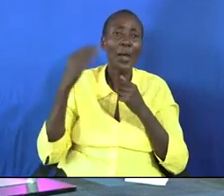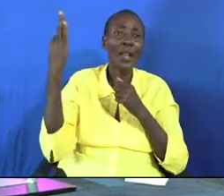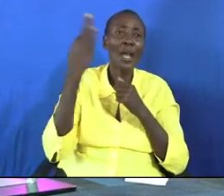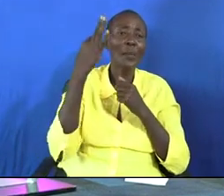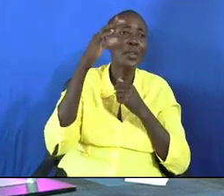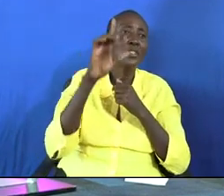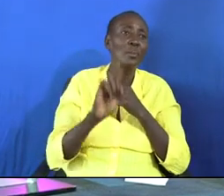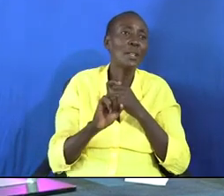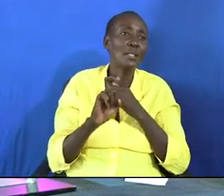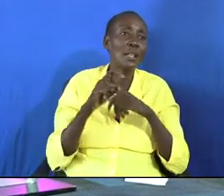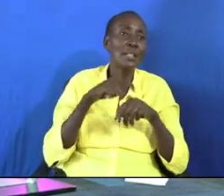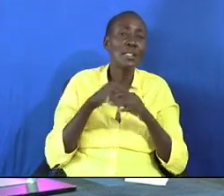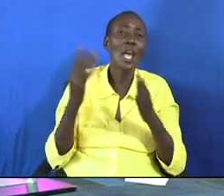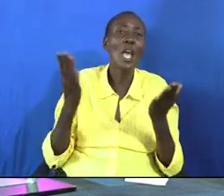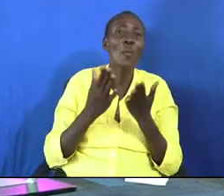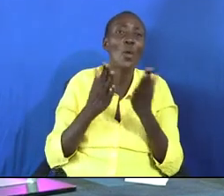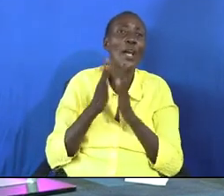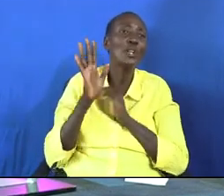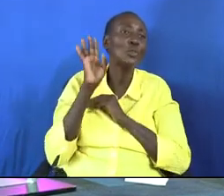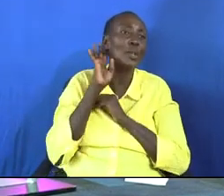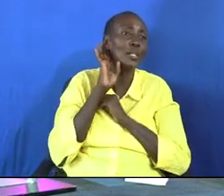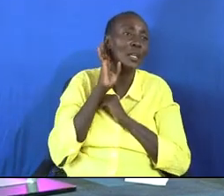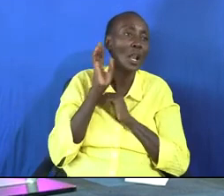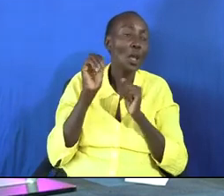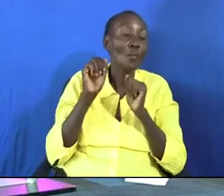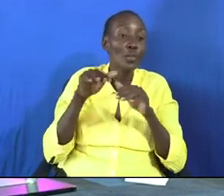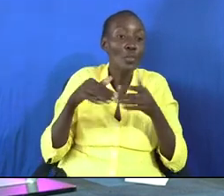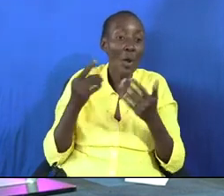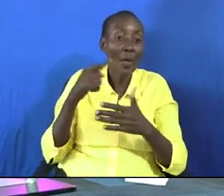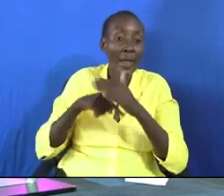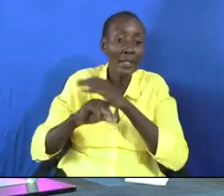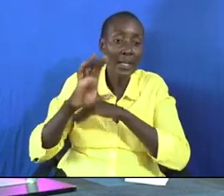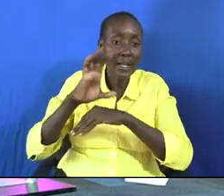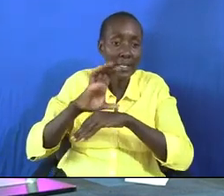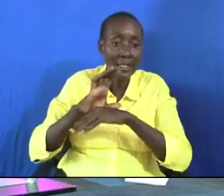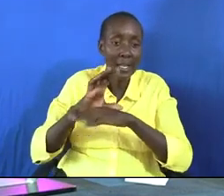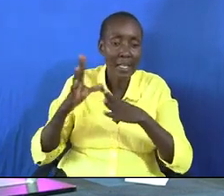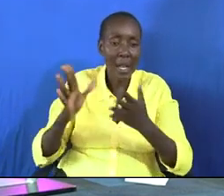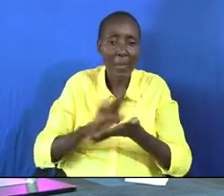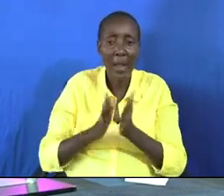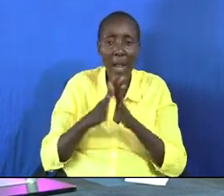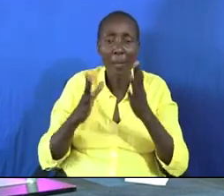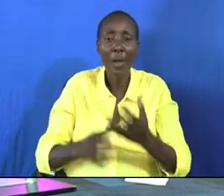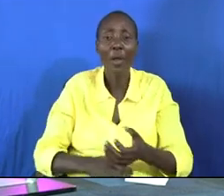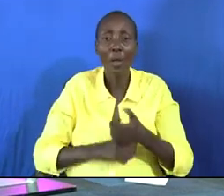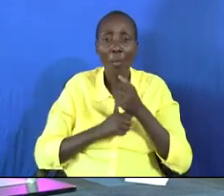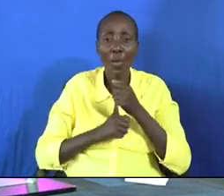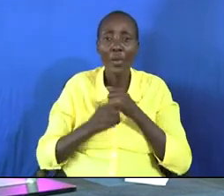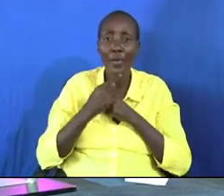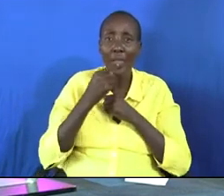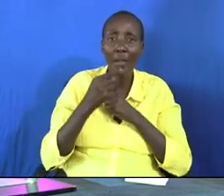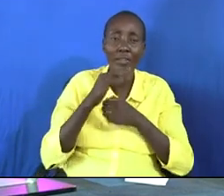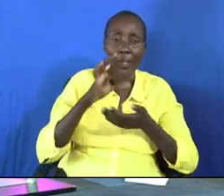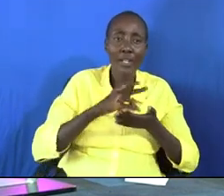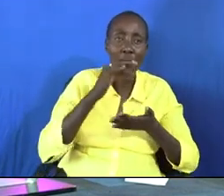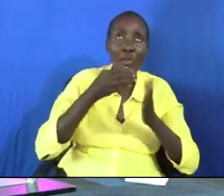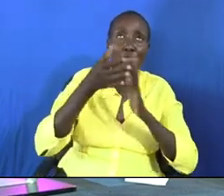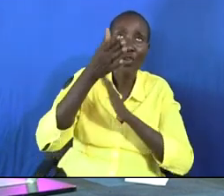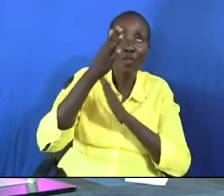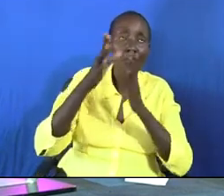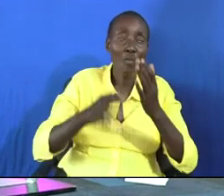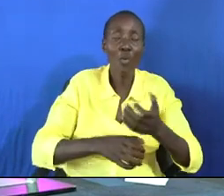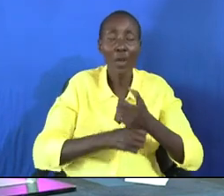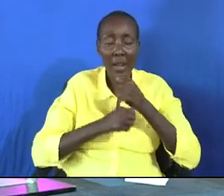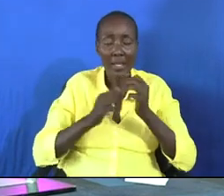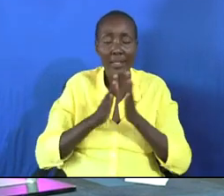sermon? How can I come to this church? Am I bold enough? Because we've said we have the spirit of boldness